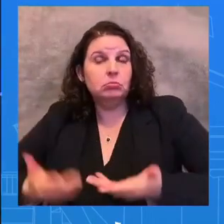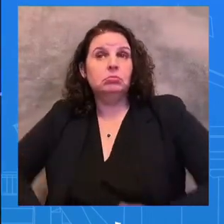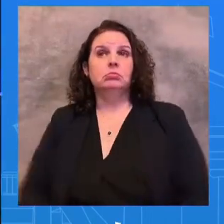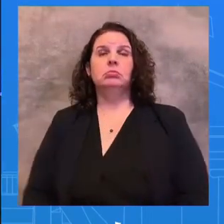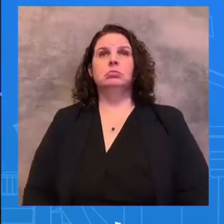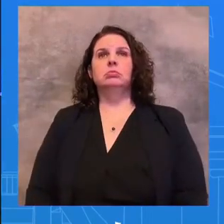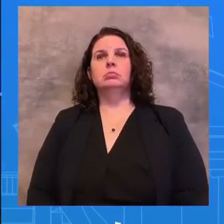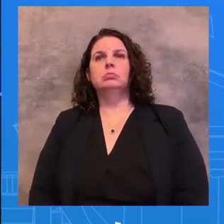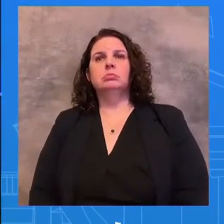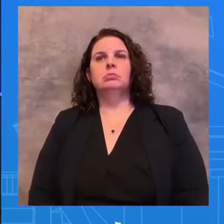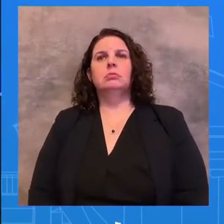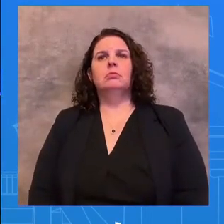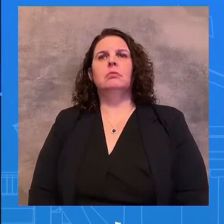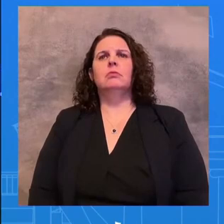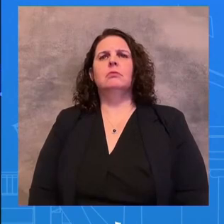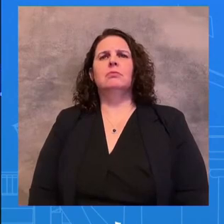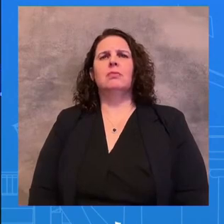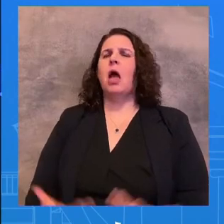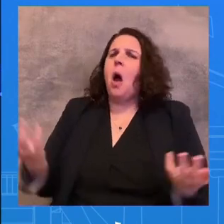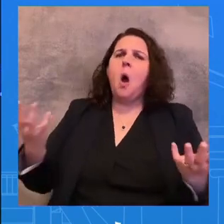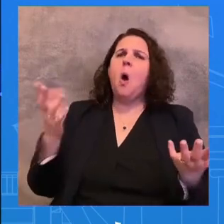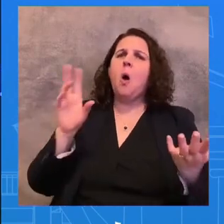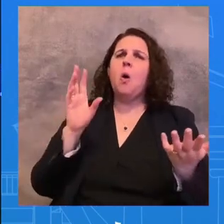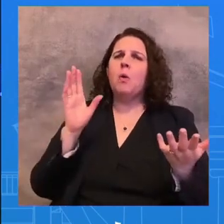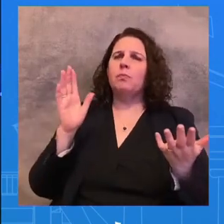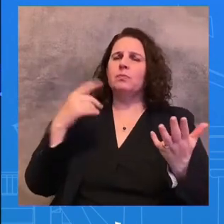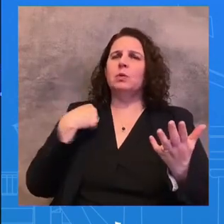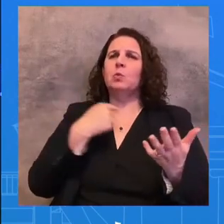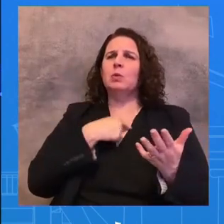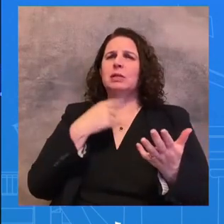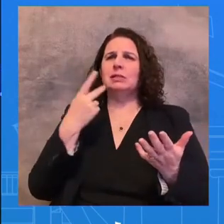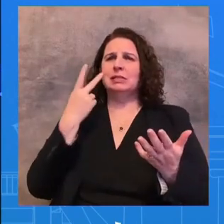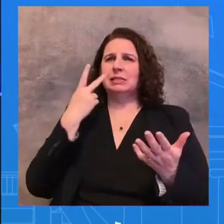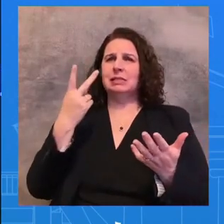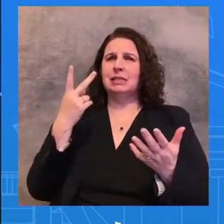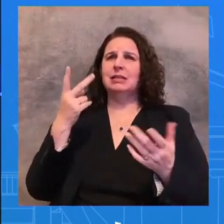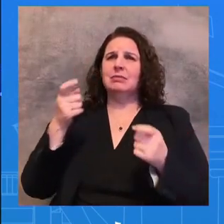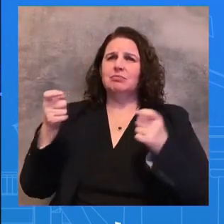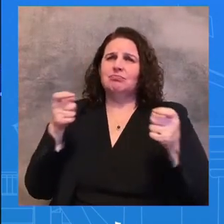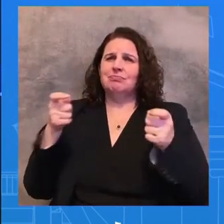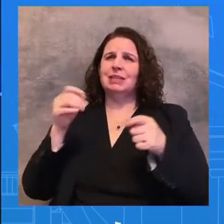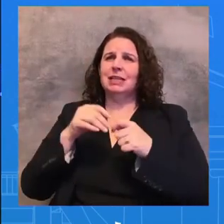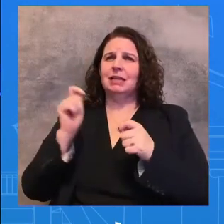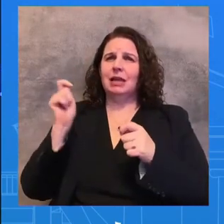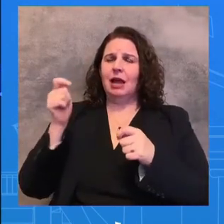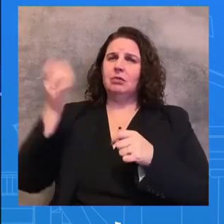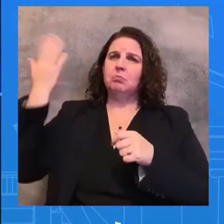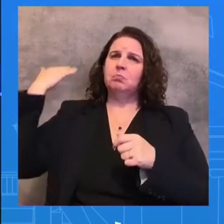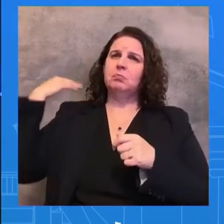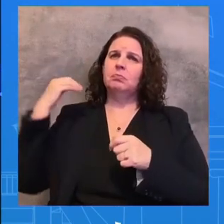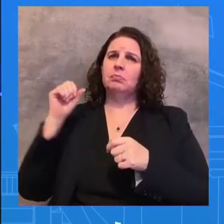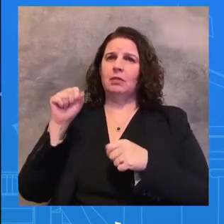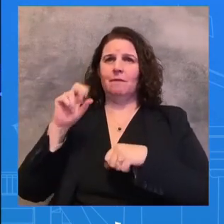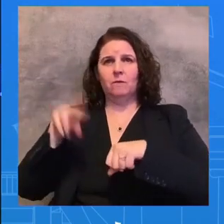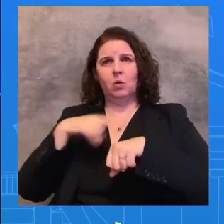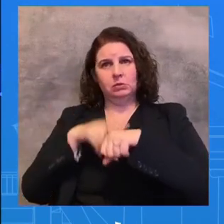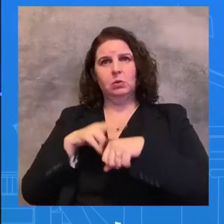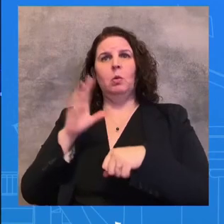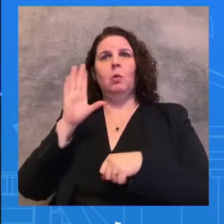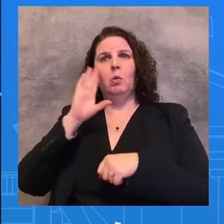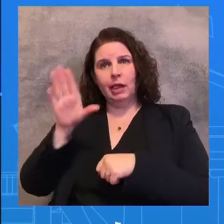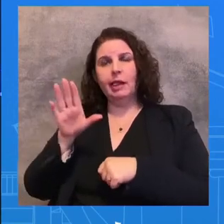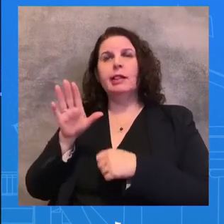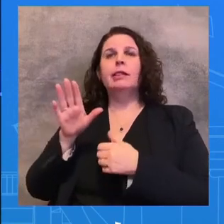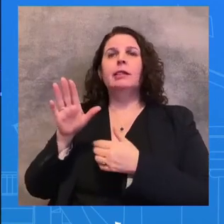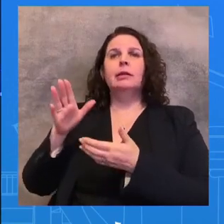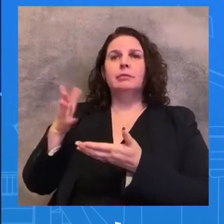robust and vigorous democracy in Kenya in recent years, but of course we will continue to express our view about the